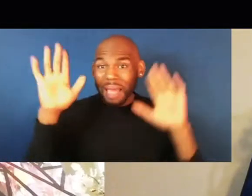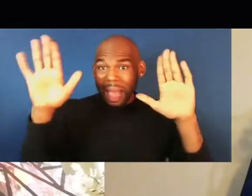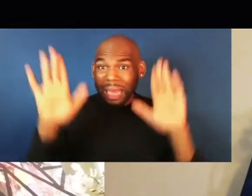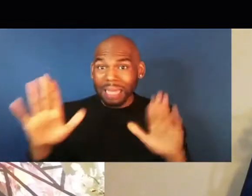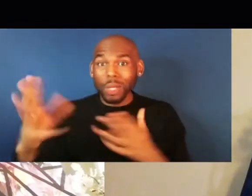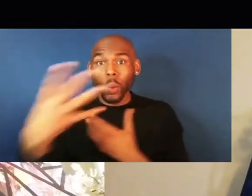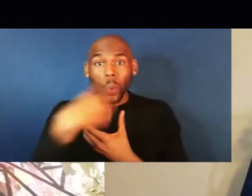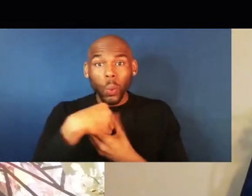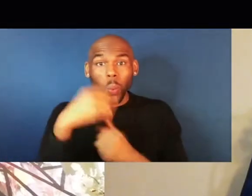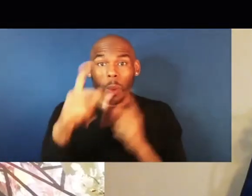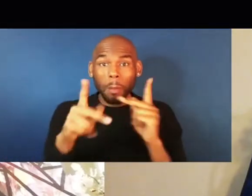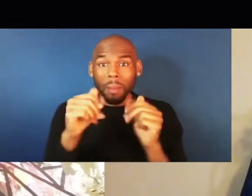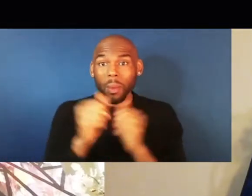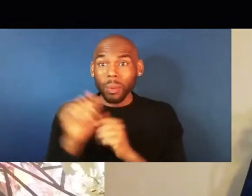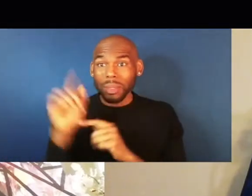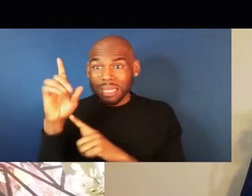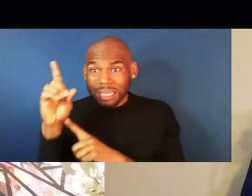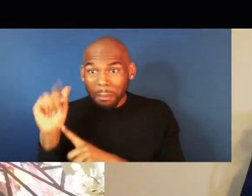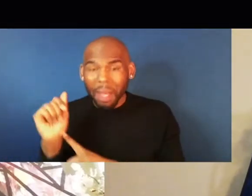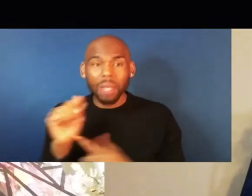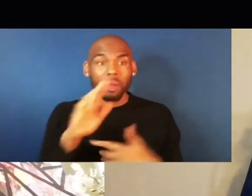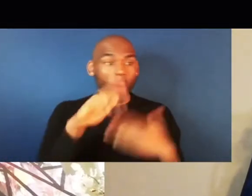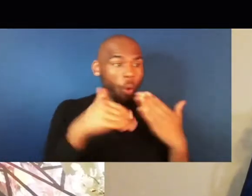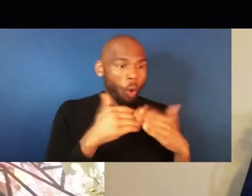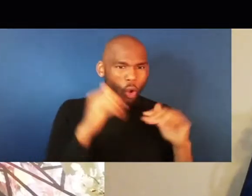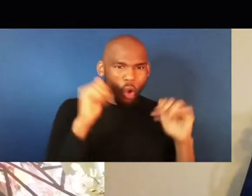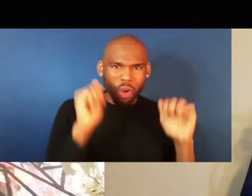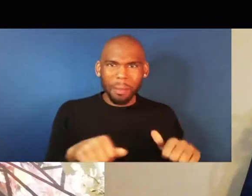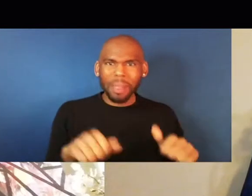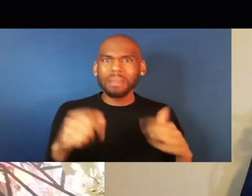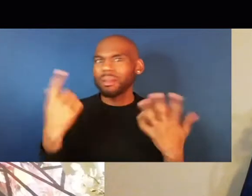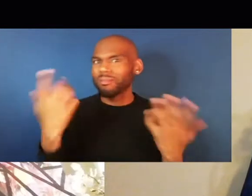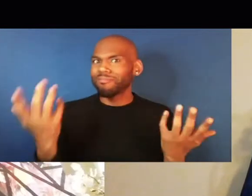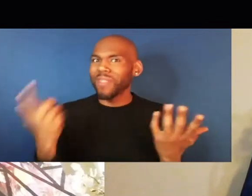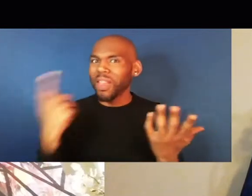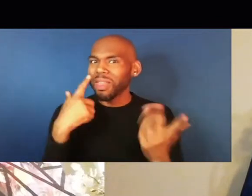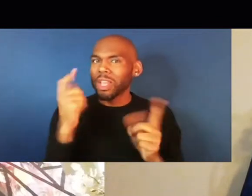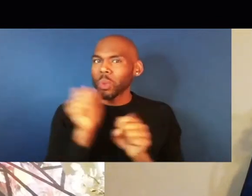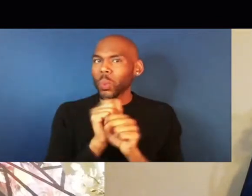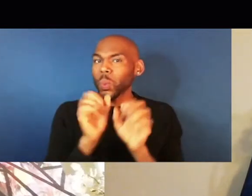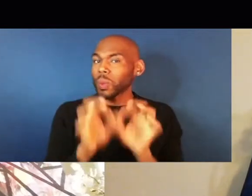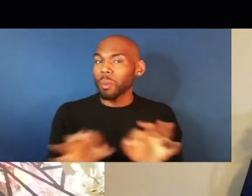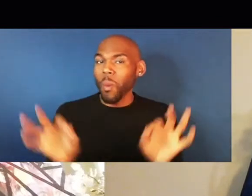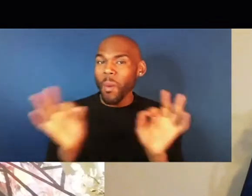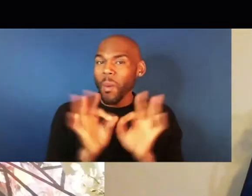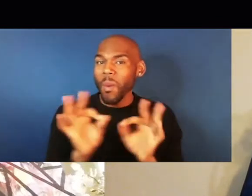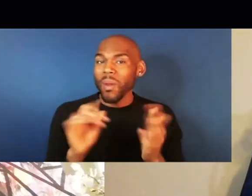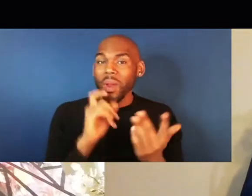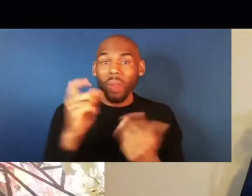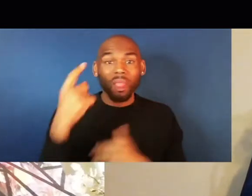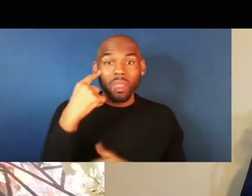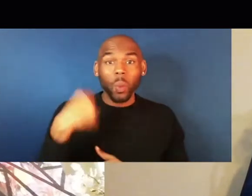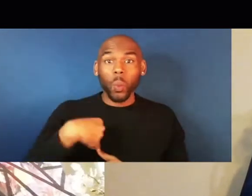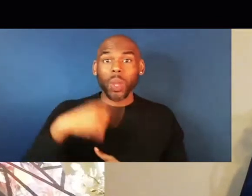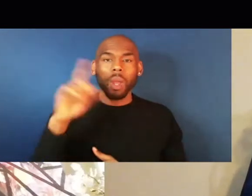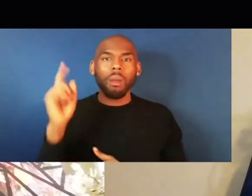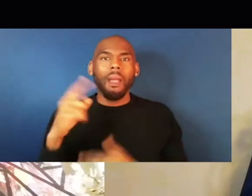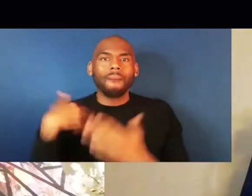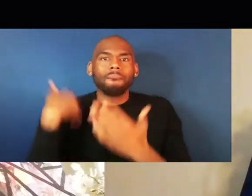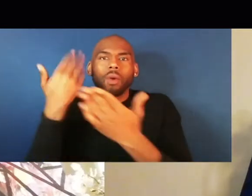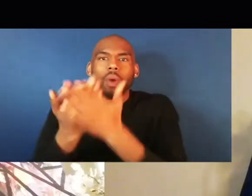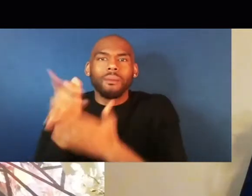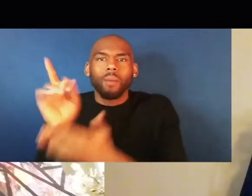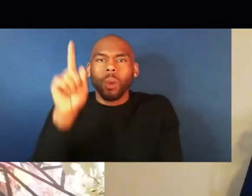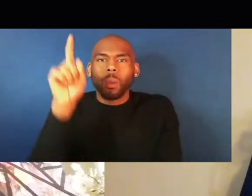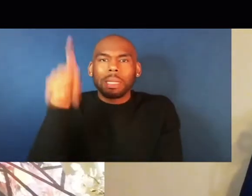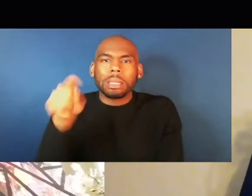includes people with disabilities, all abilities. And so I think the work is important. And I don't think we are where we need